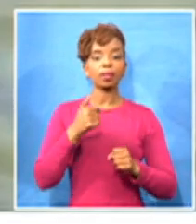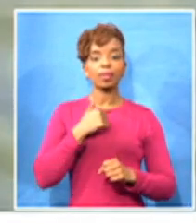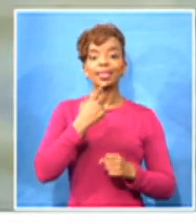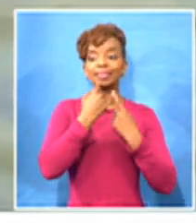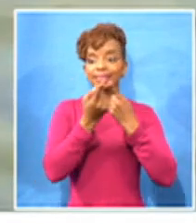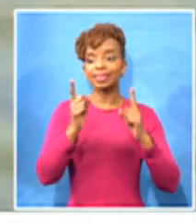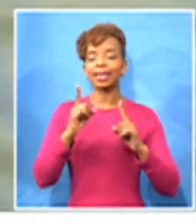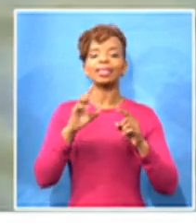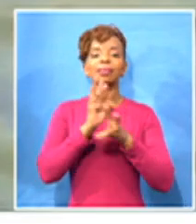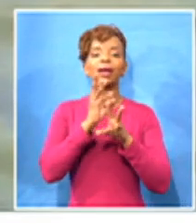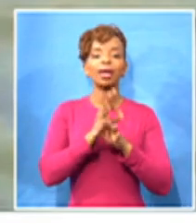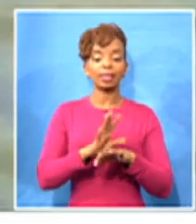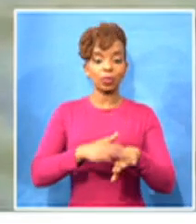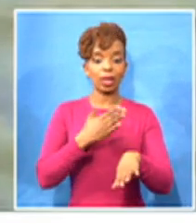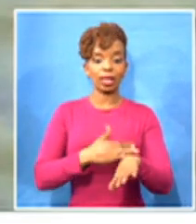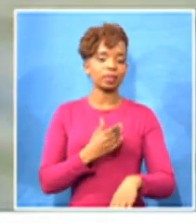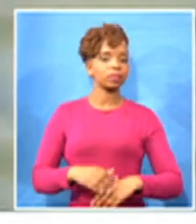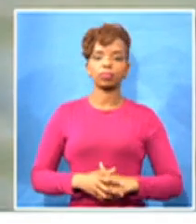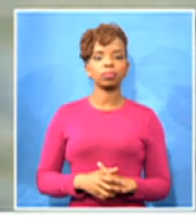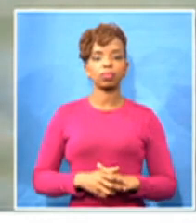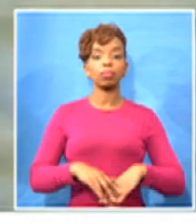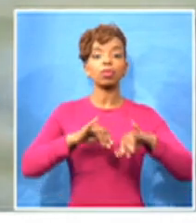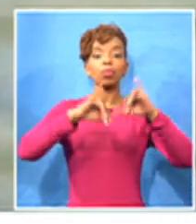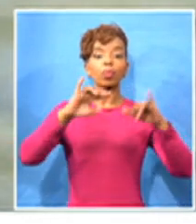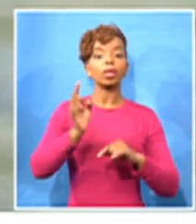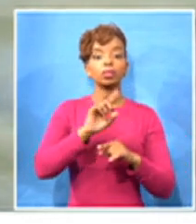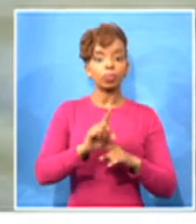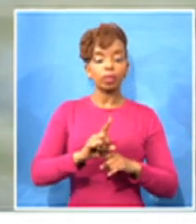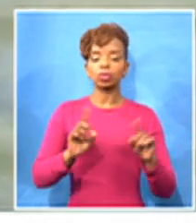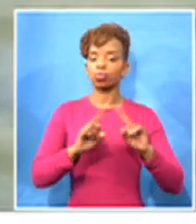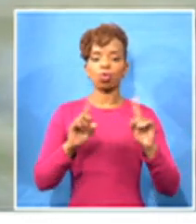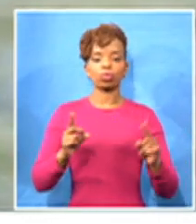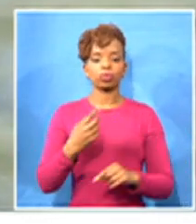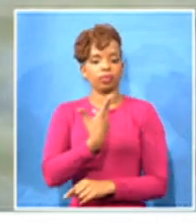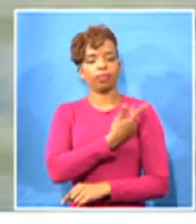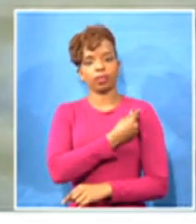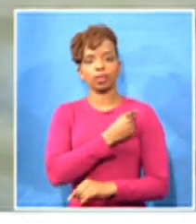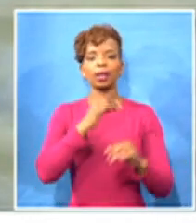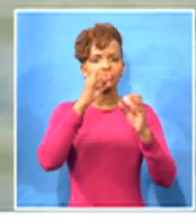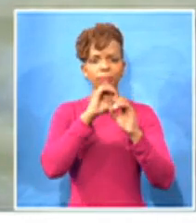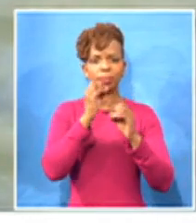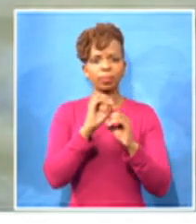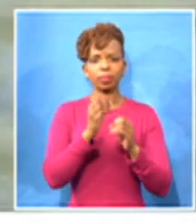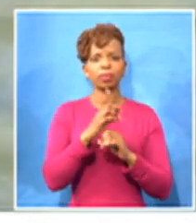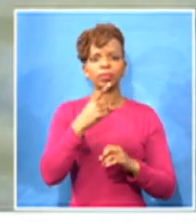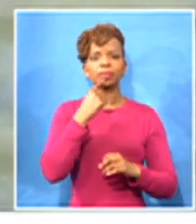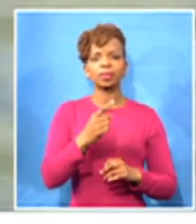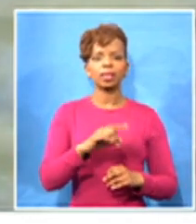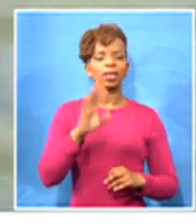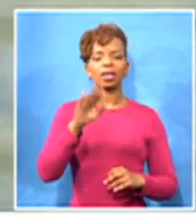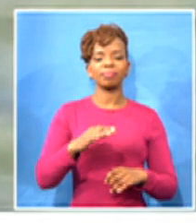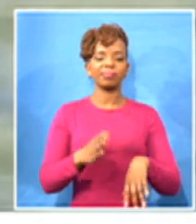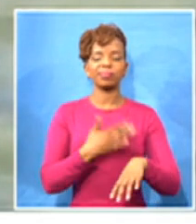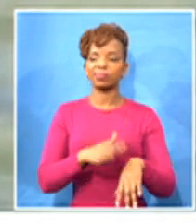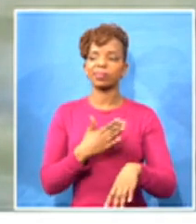never too late. The worst you can do is not to vaccinate. There's no such thing as, oh, if you give the vaccine too late,